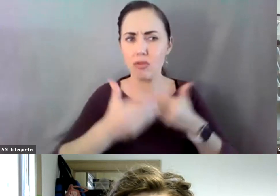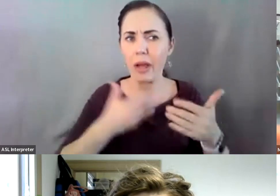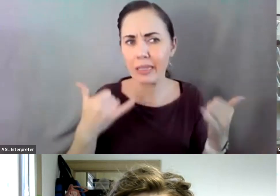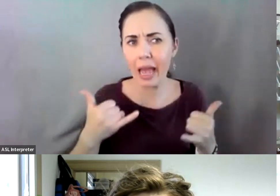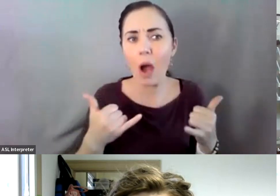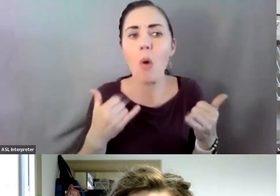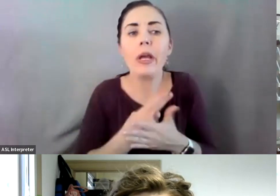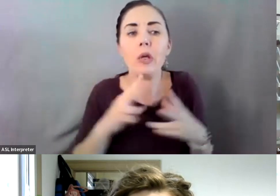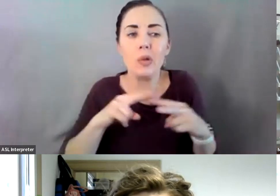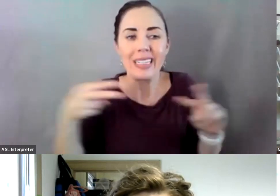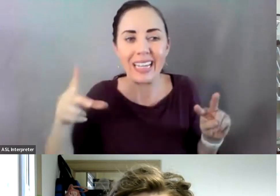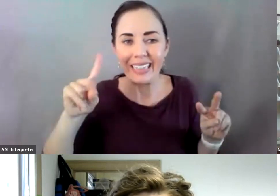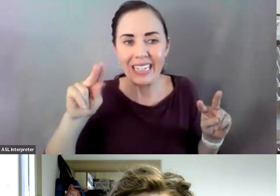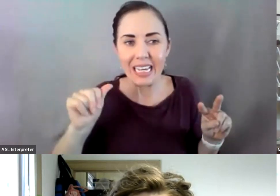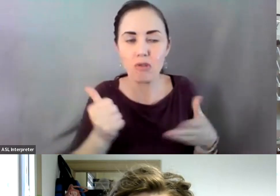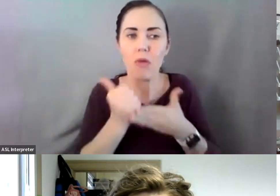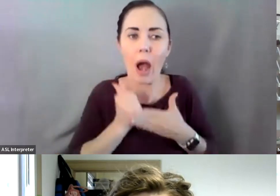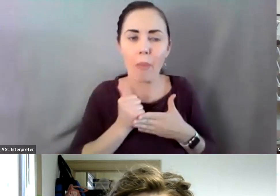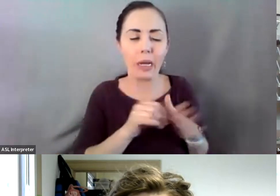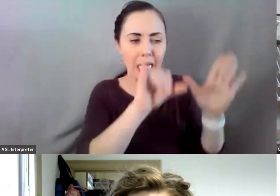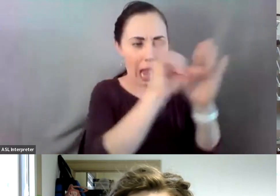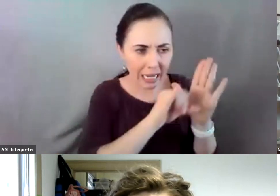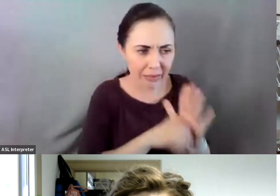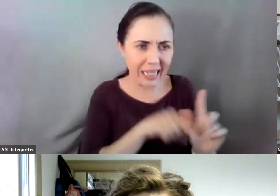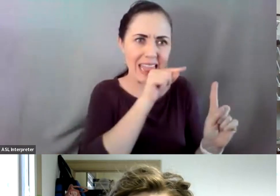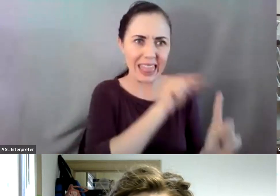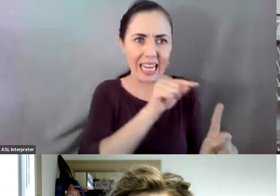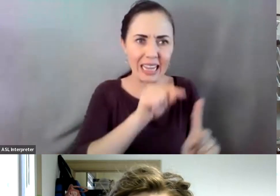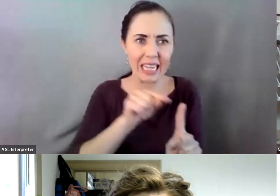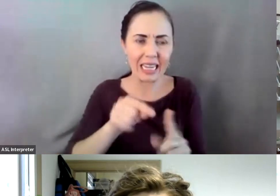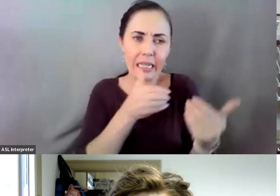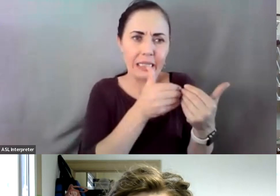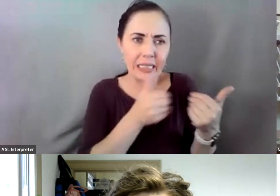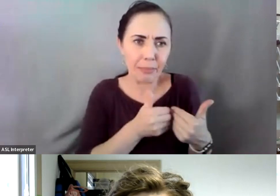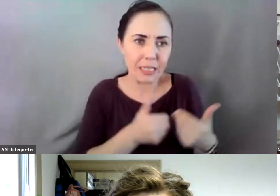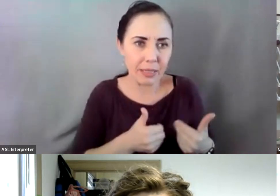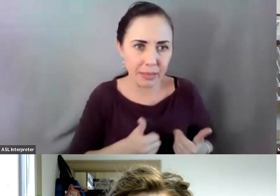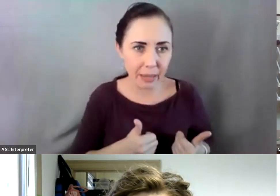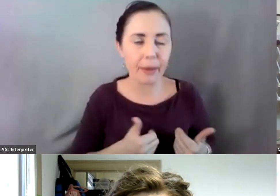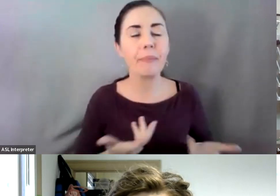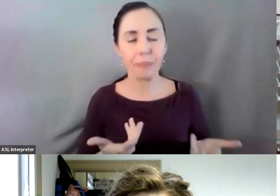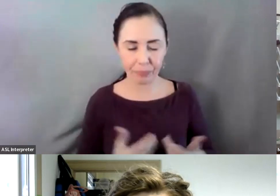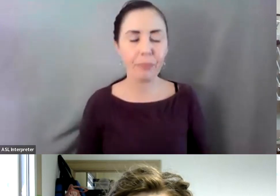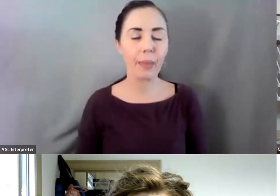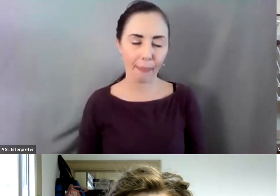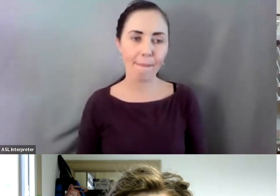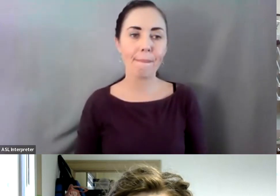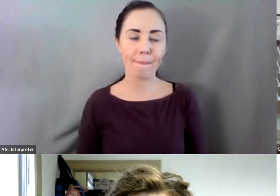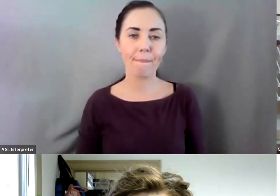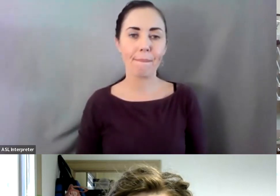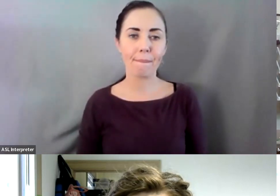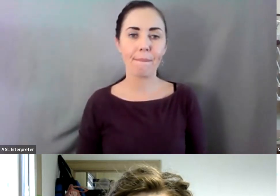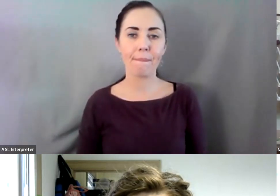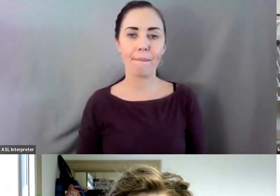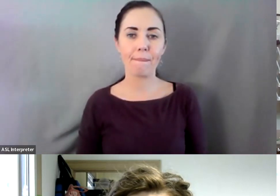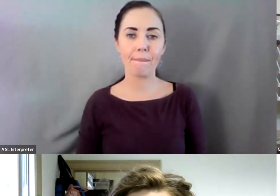making fungus in order to identify them. And so that's starting to change how we identify different